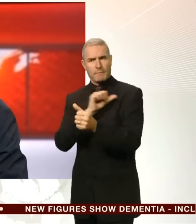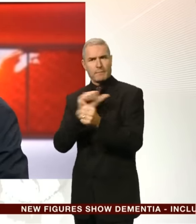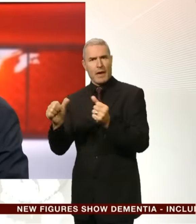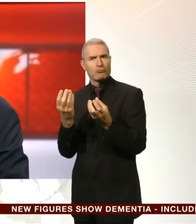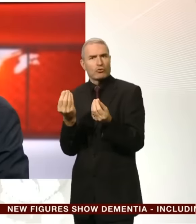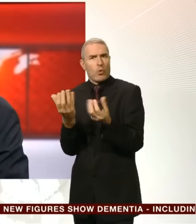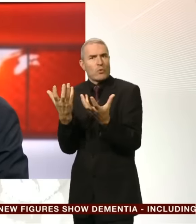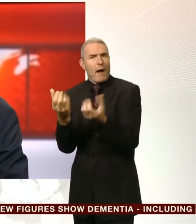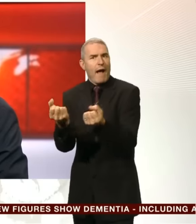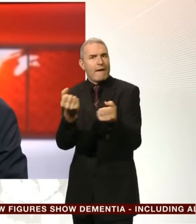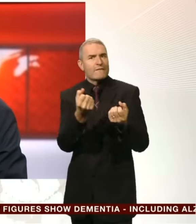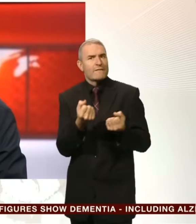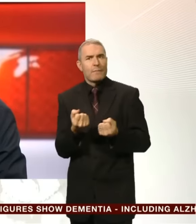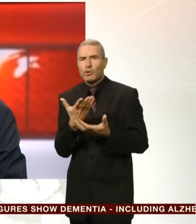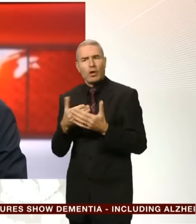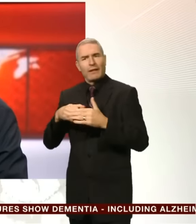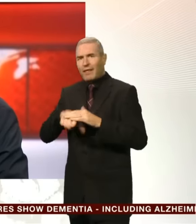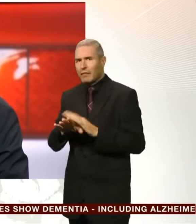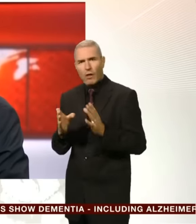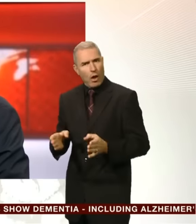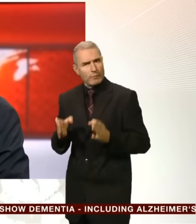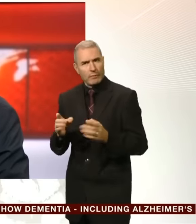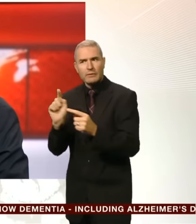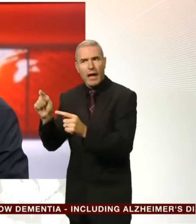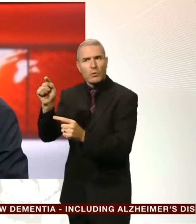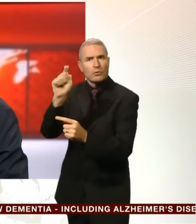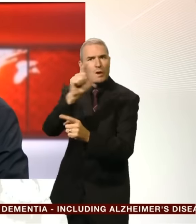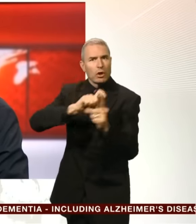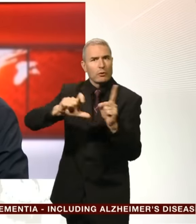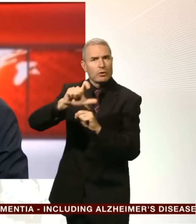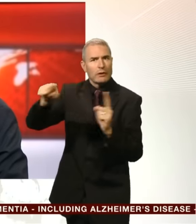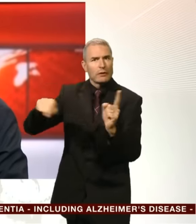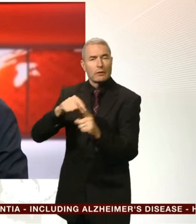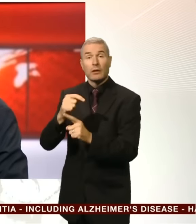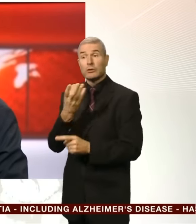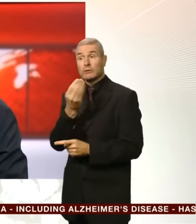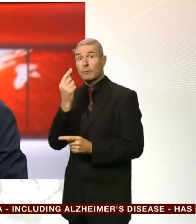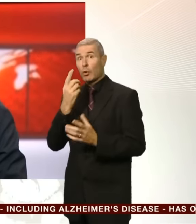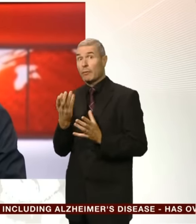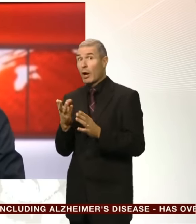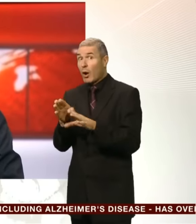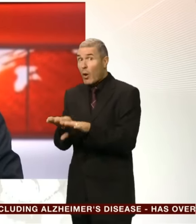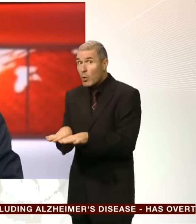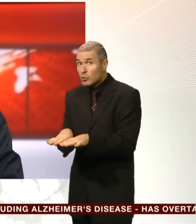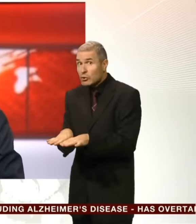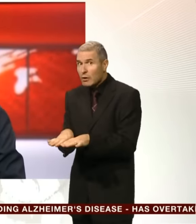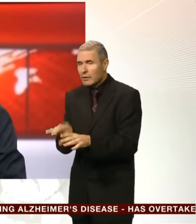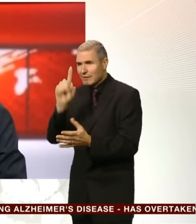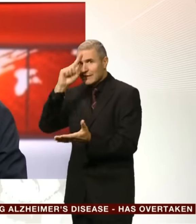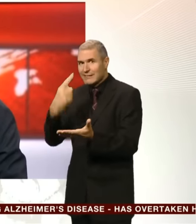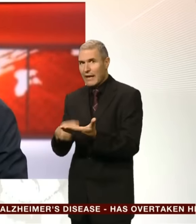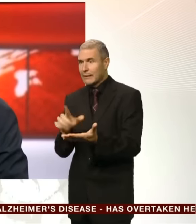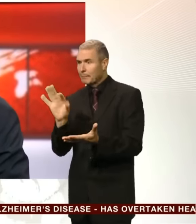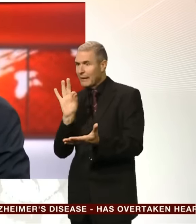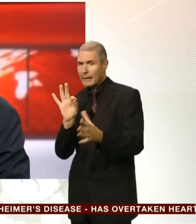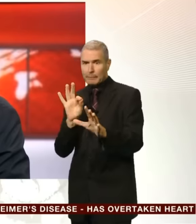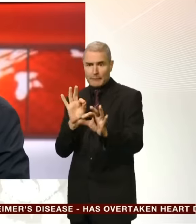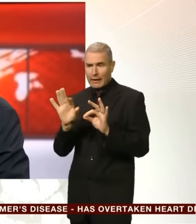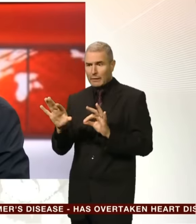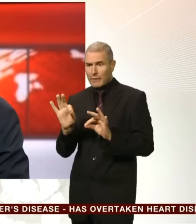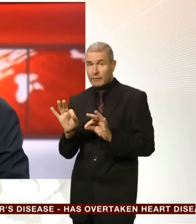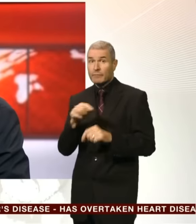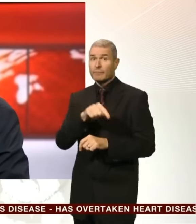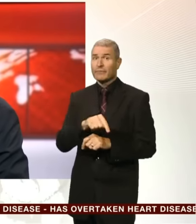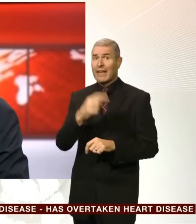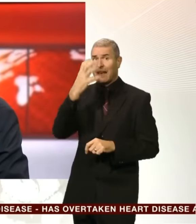the resources and services they've got? But this could involve closures, rationalisation and all that sort of thing. And I think the King's